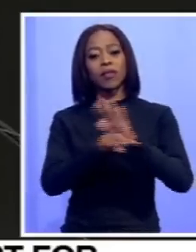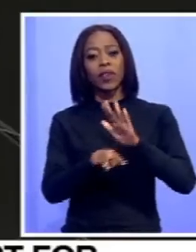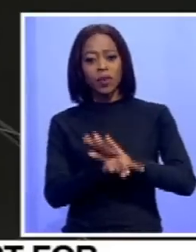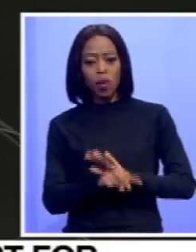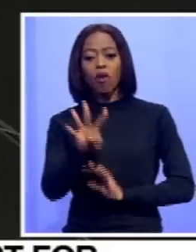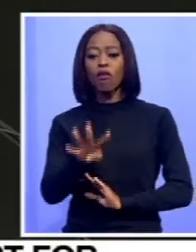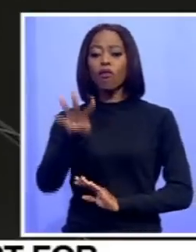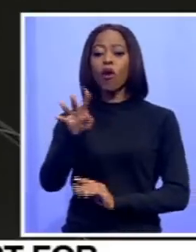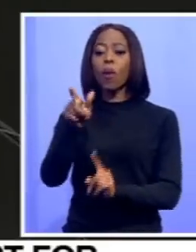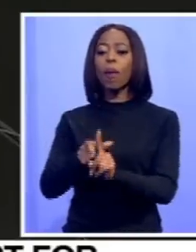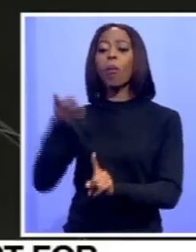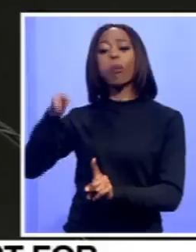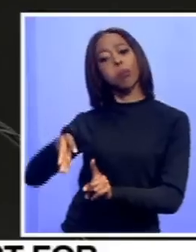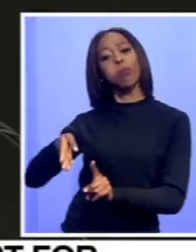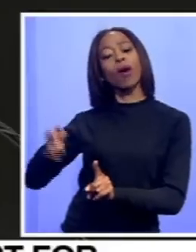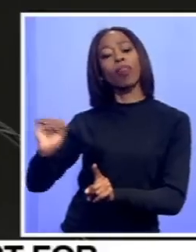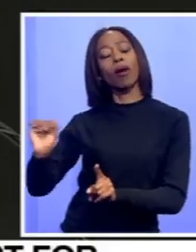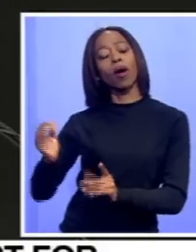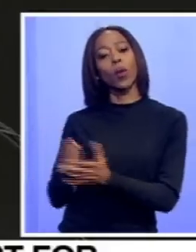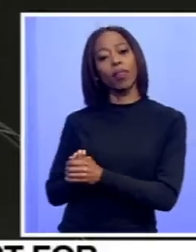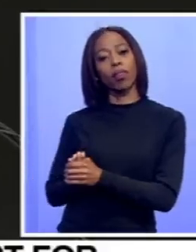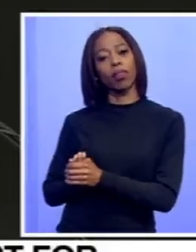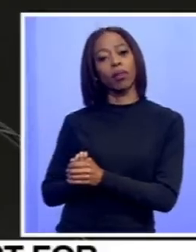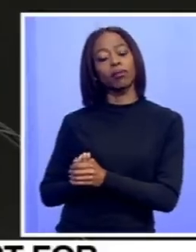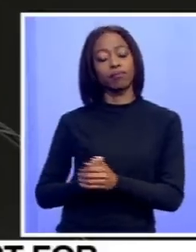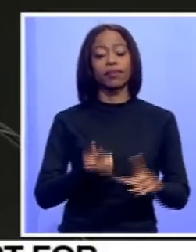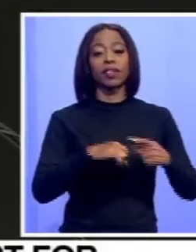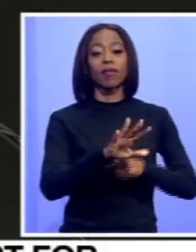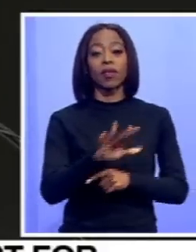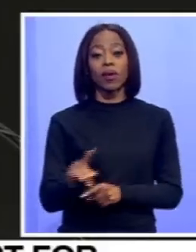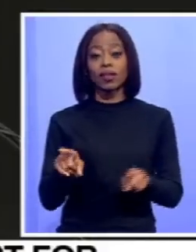fourth person in the vehicle carrying the accused. Sub